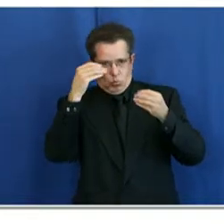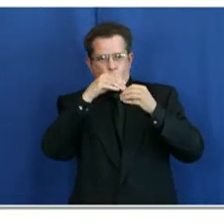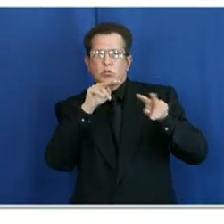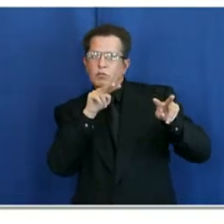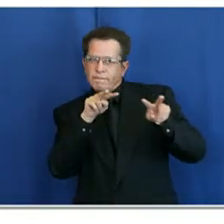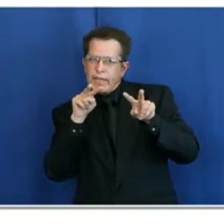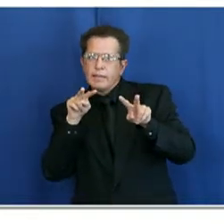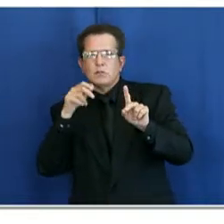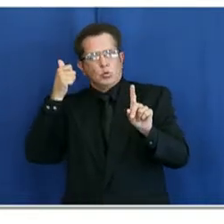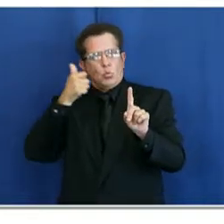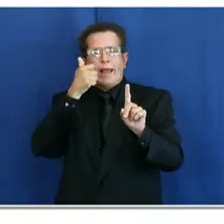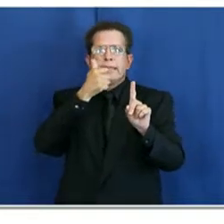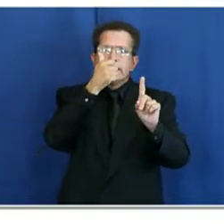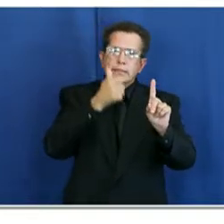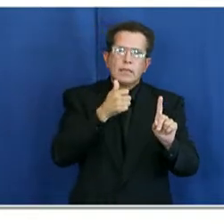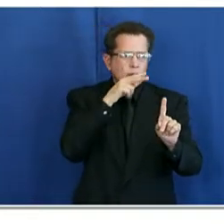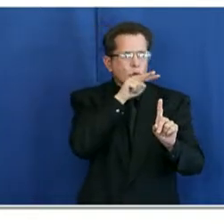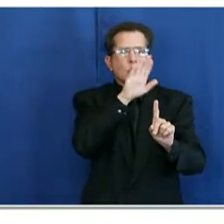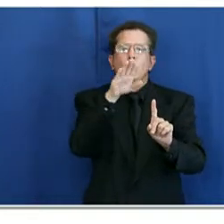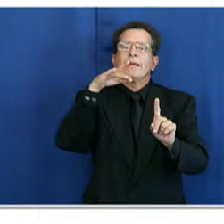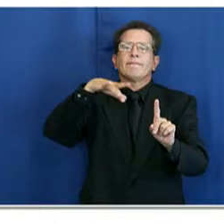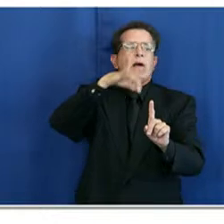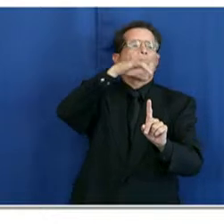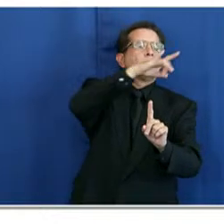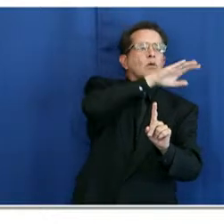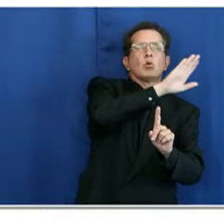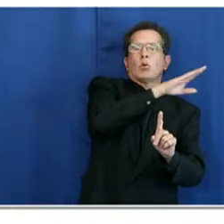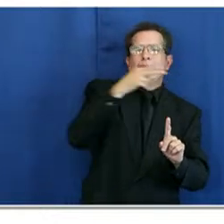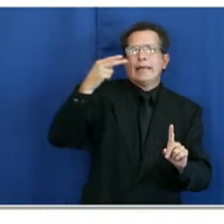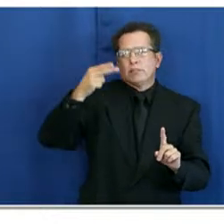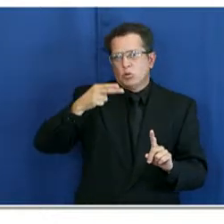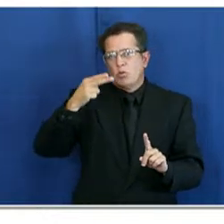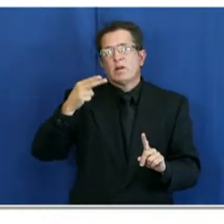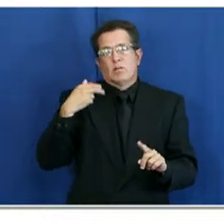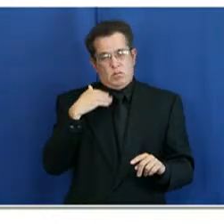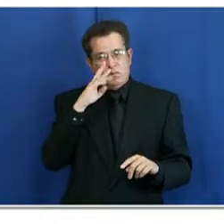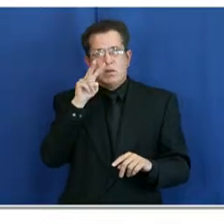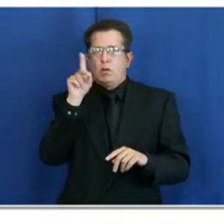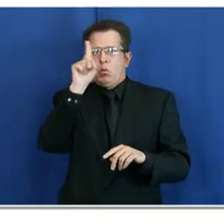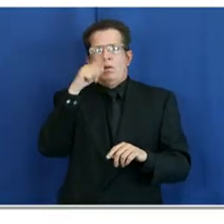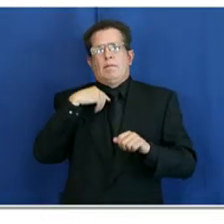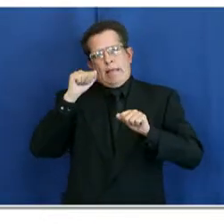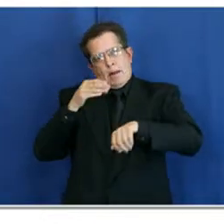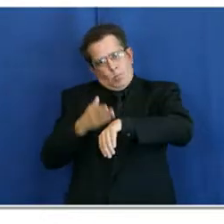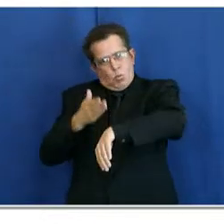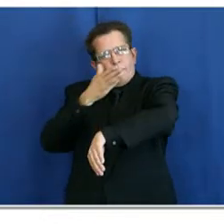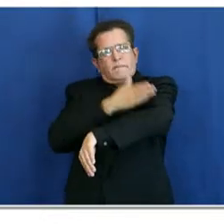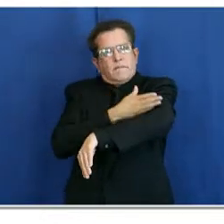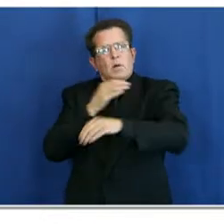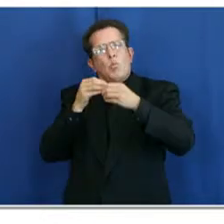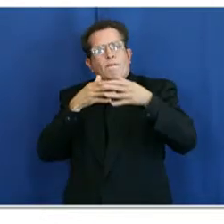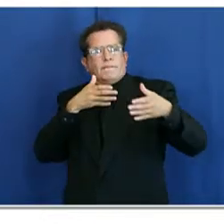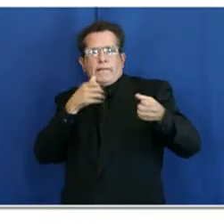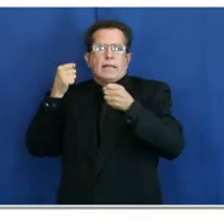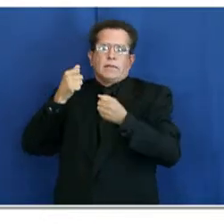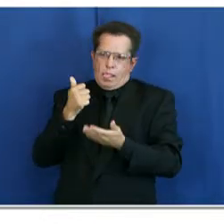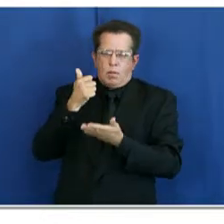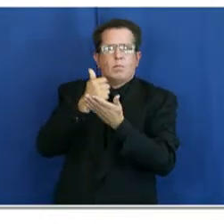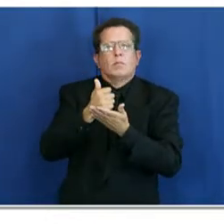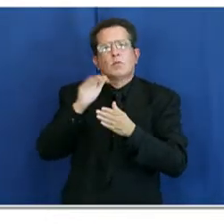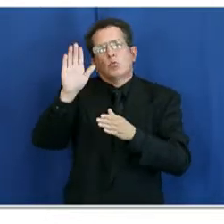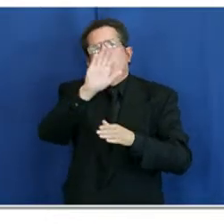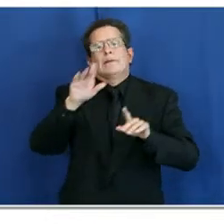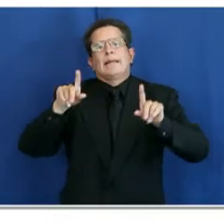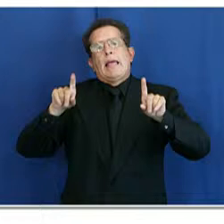activities, contact tracing, and so we are going to be assessing the options of how best we can increase testing throughout our community and